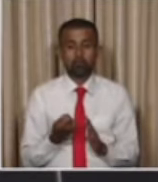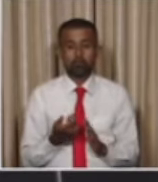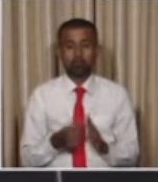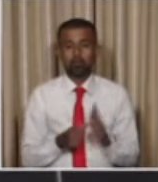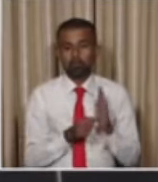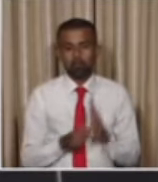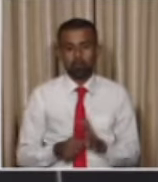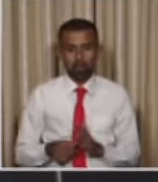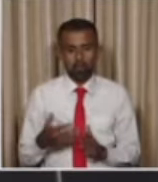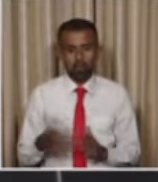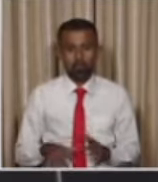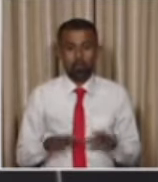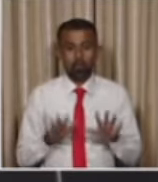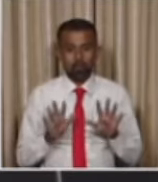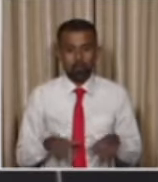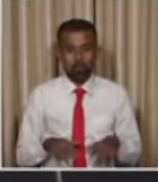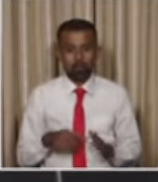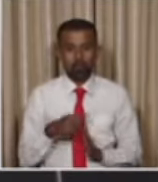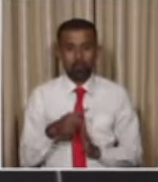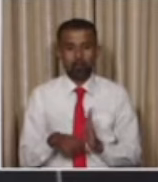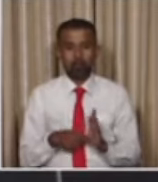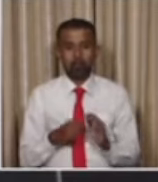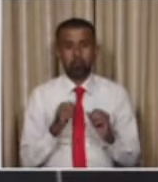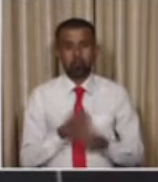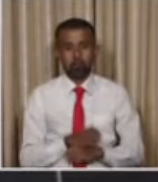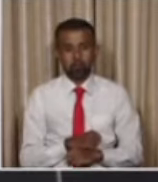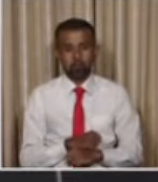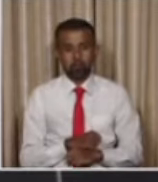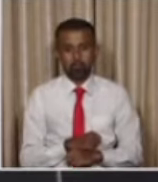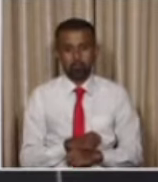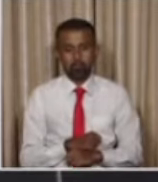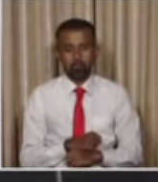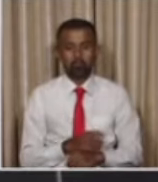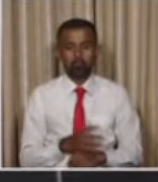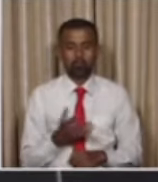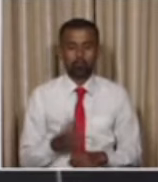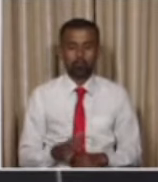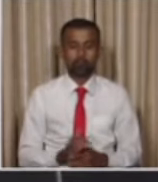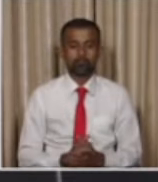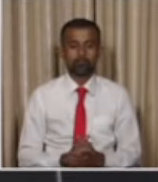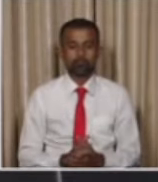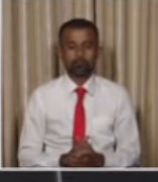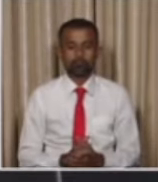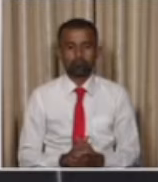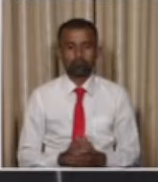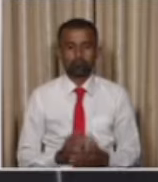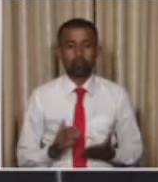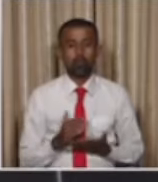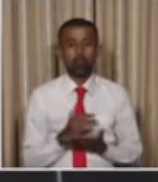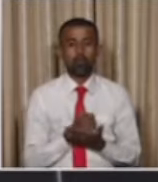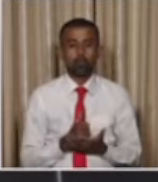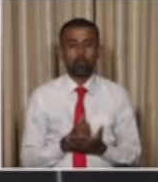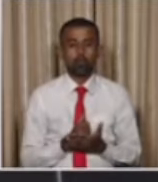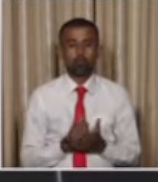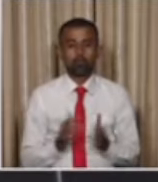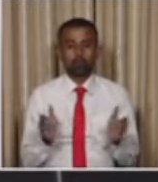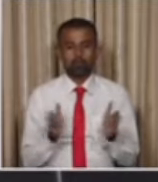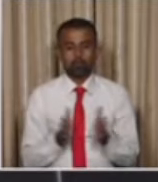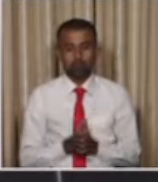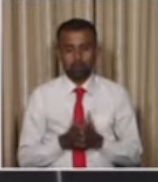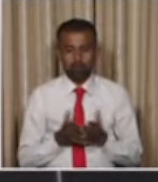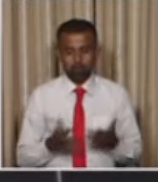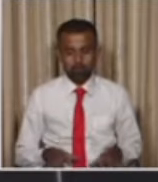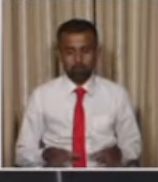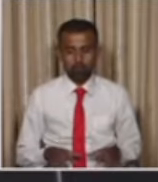country being declared bankrupt, and all of which, the combined effect, was to have a serious impact on all the businesses